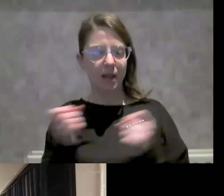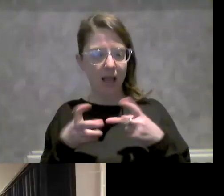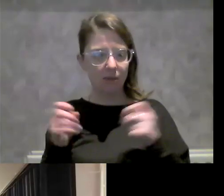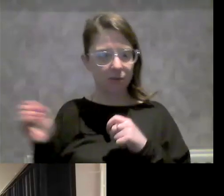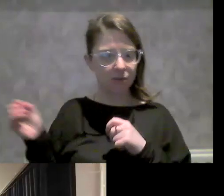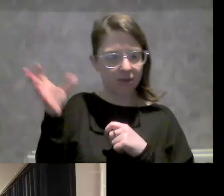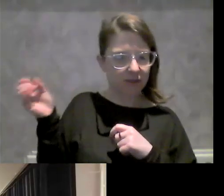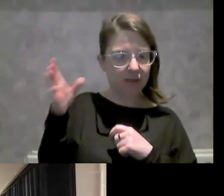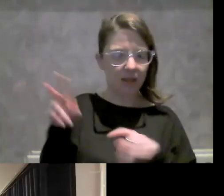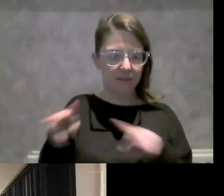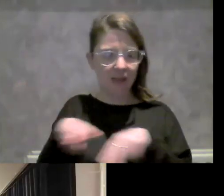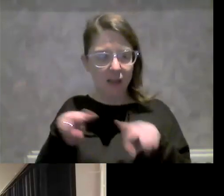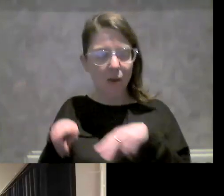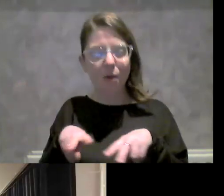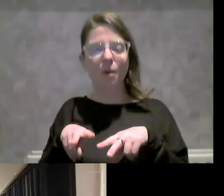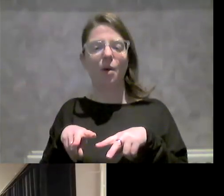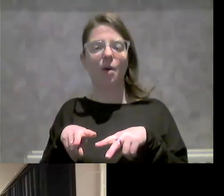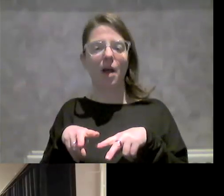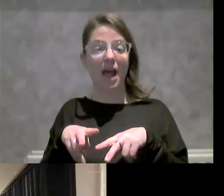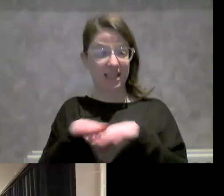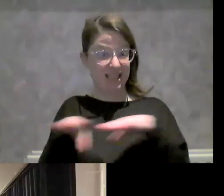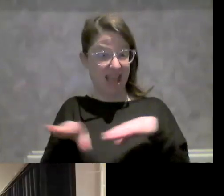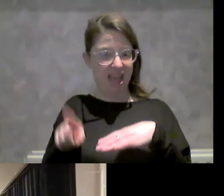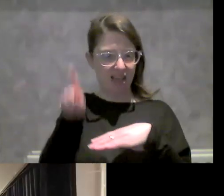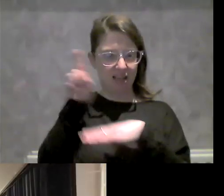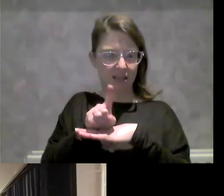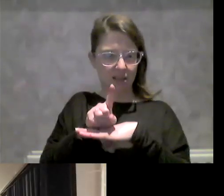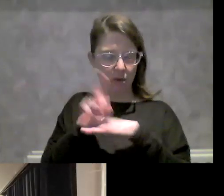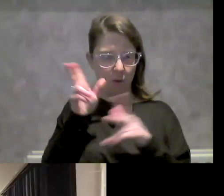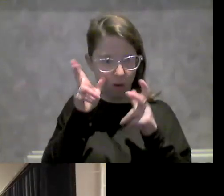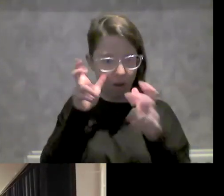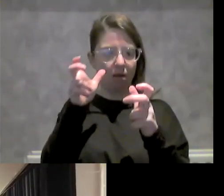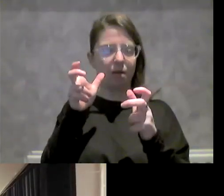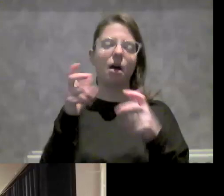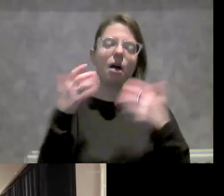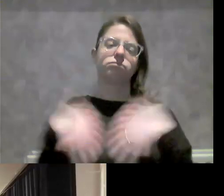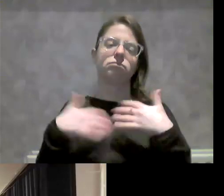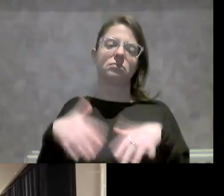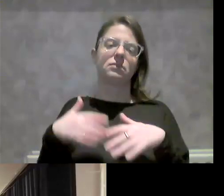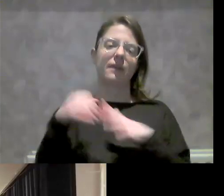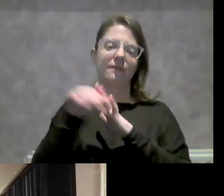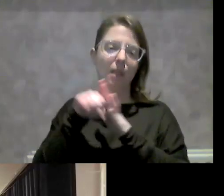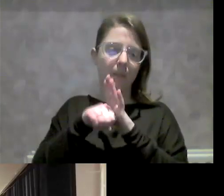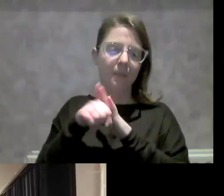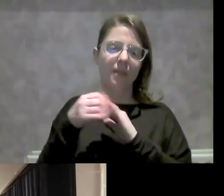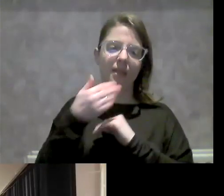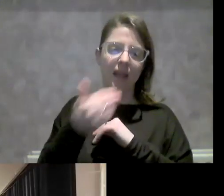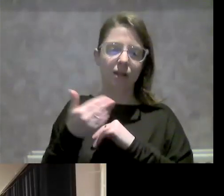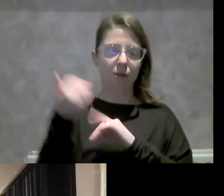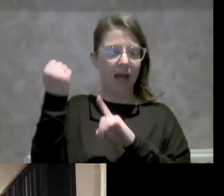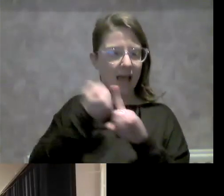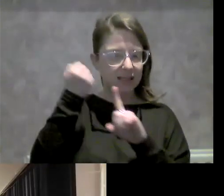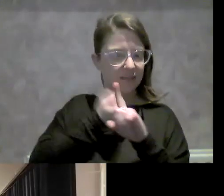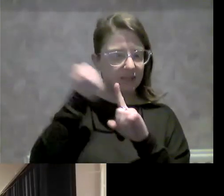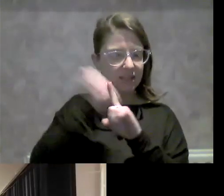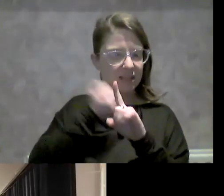also said you have an incredible presence on stage. Julie said, excellent films and thank you. Activism writ